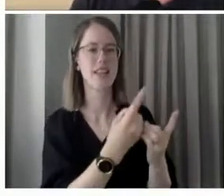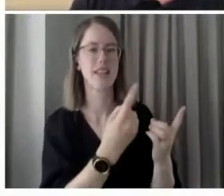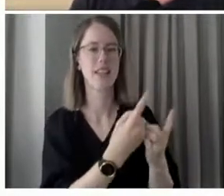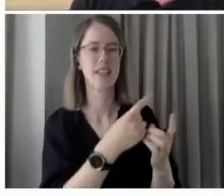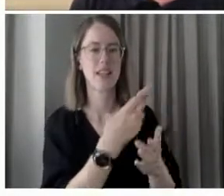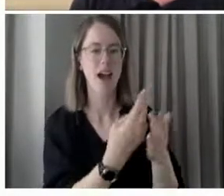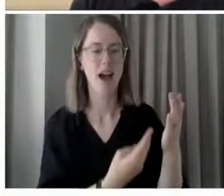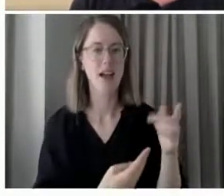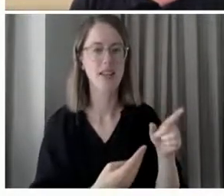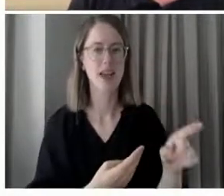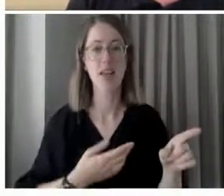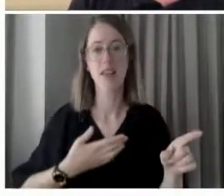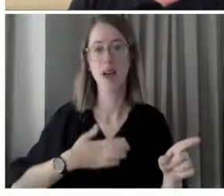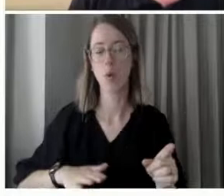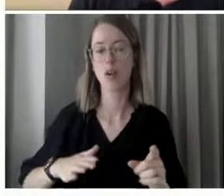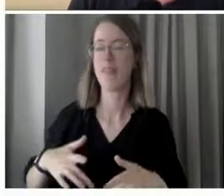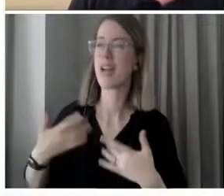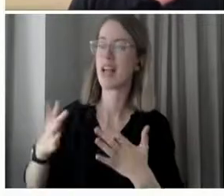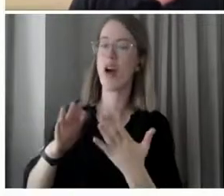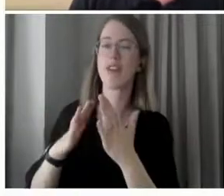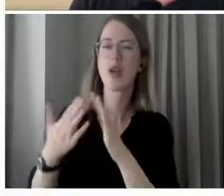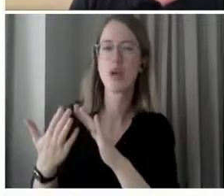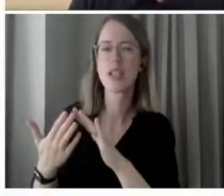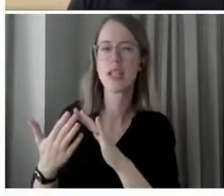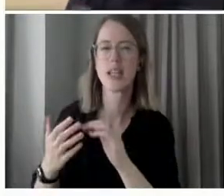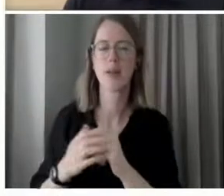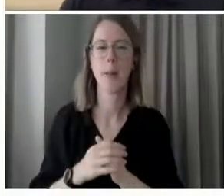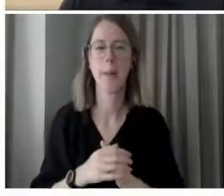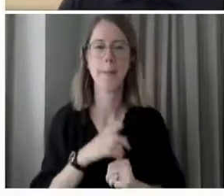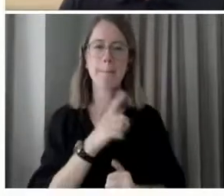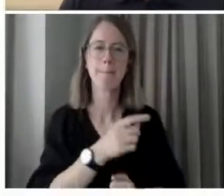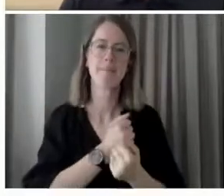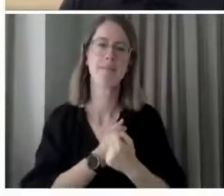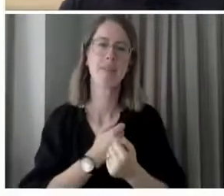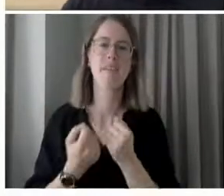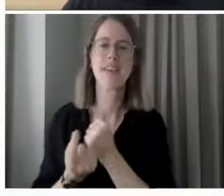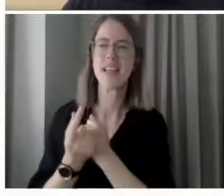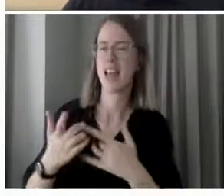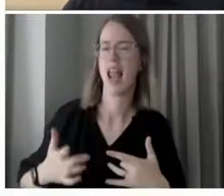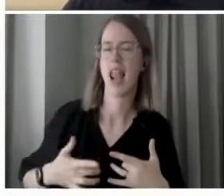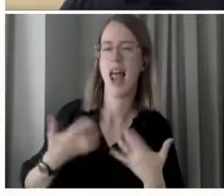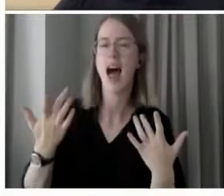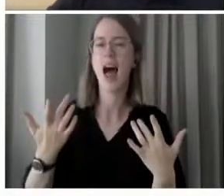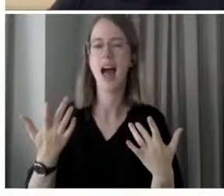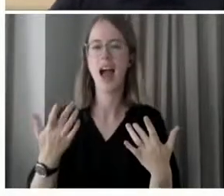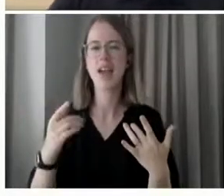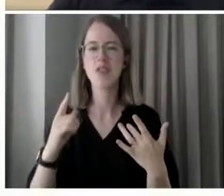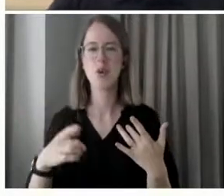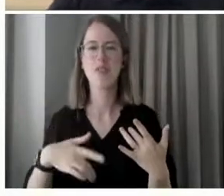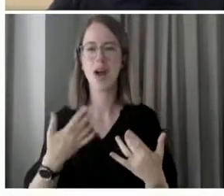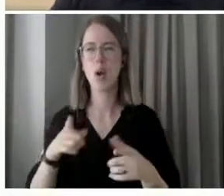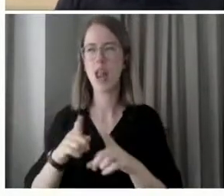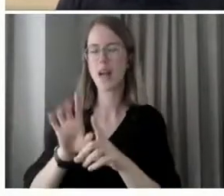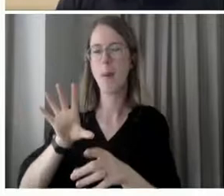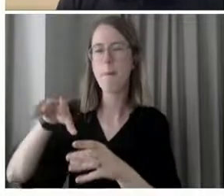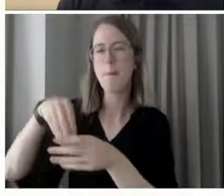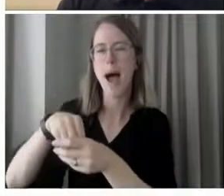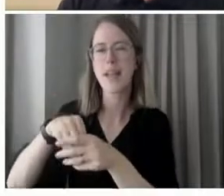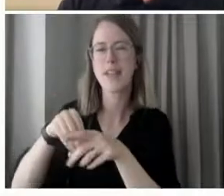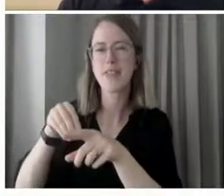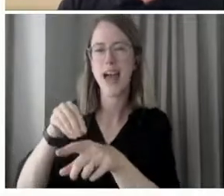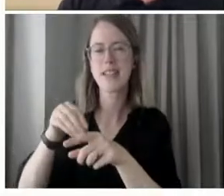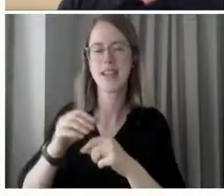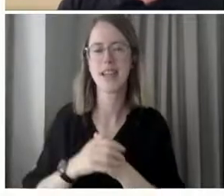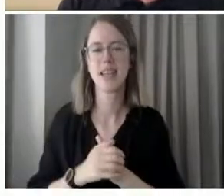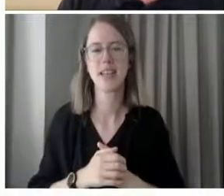they wanted was a sense of community. So they loved events that were live, where you felt part of something, and